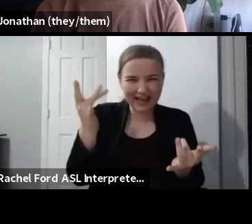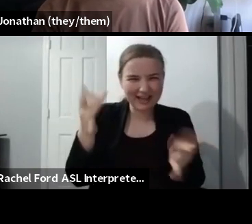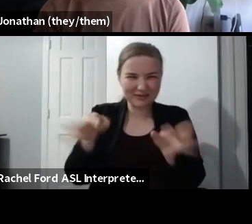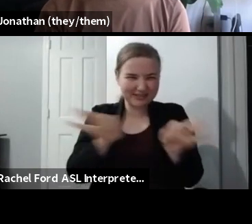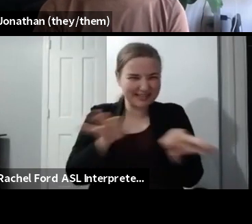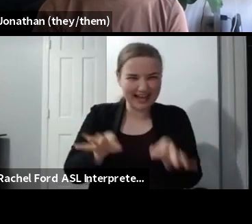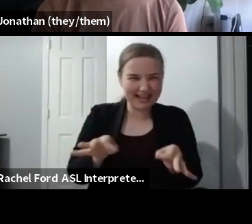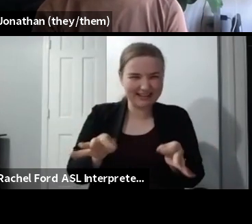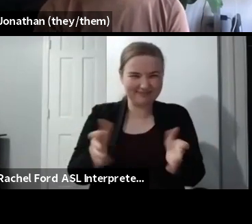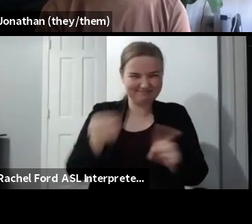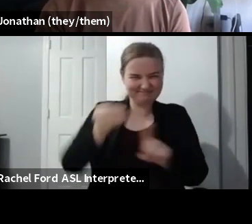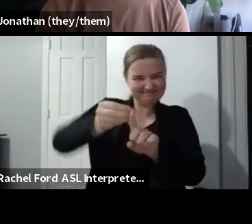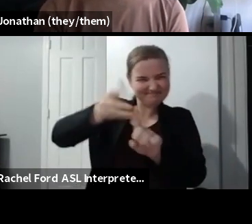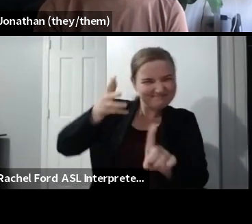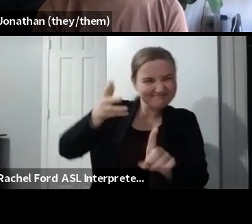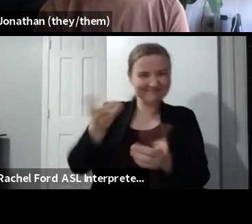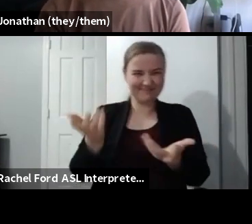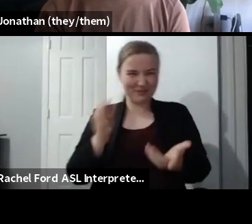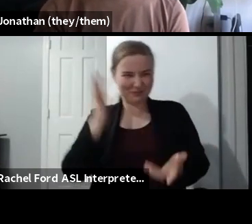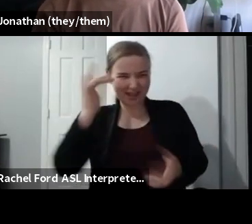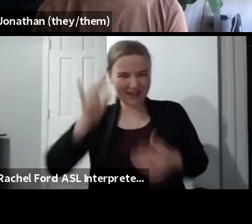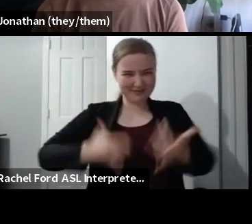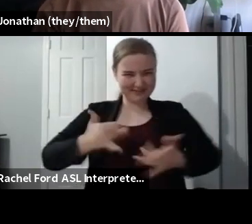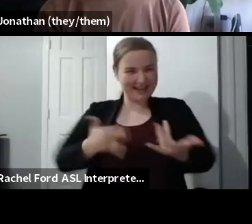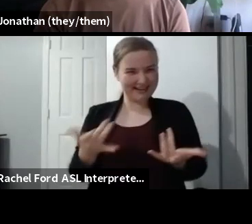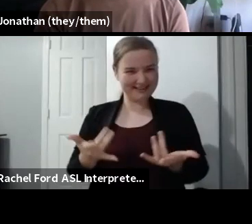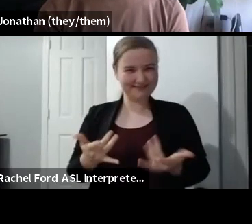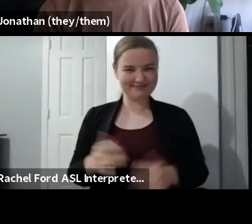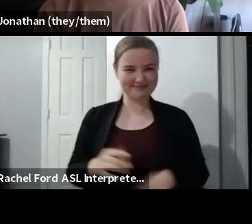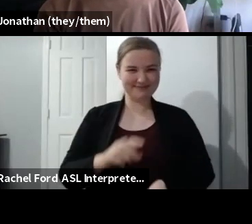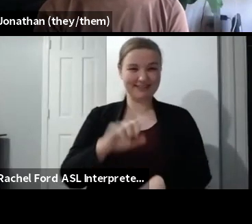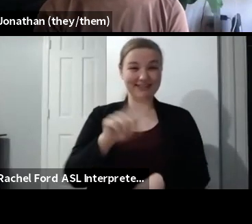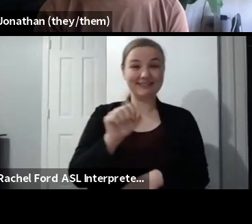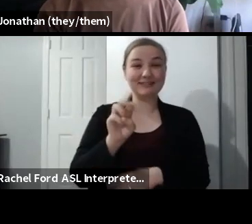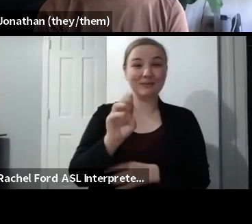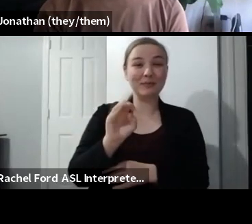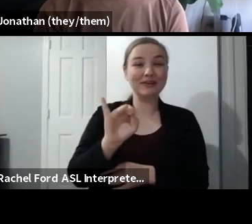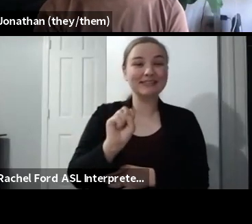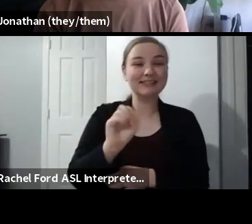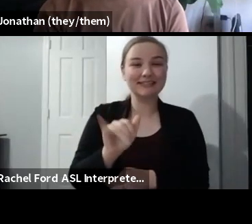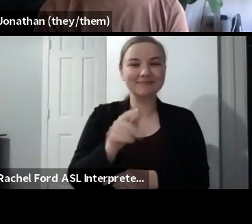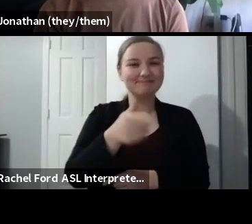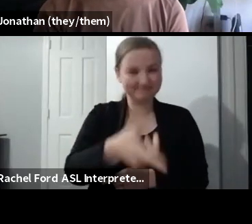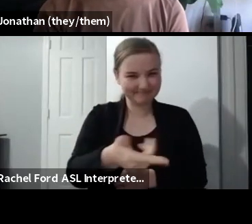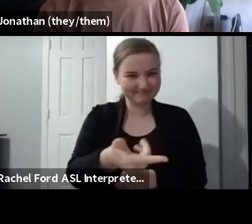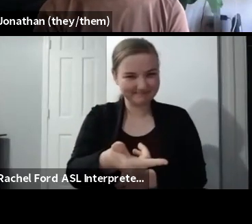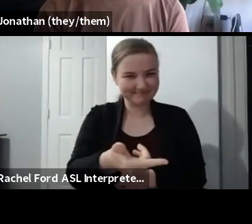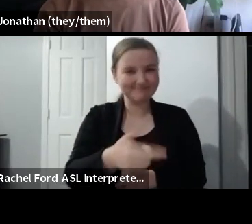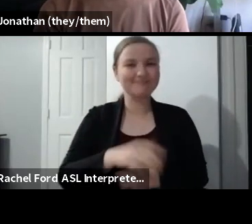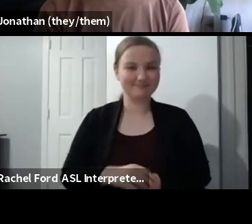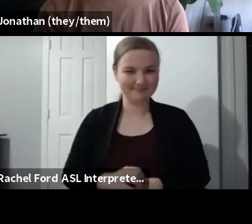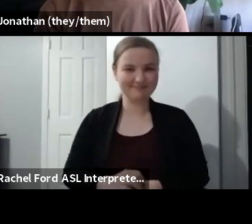Let's start with you again. Let's start with you, Zwoisy, this time. Okay.